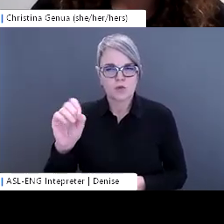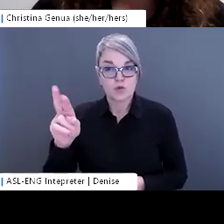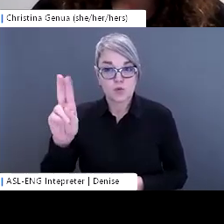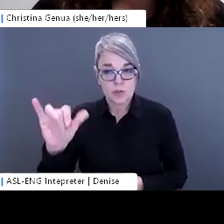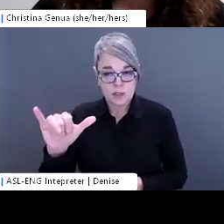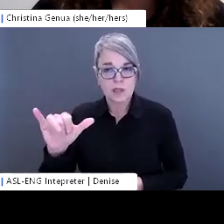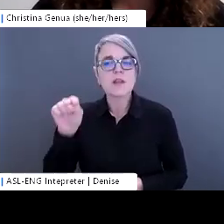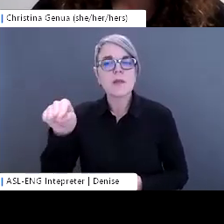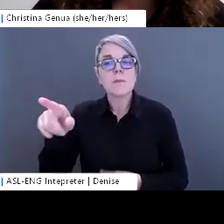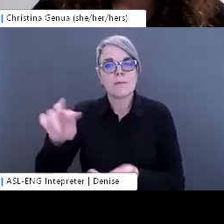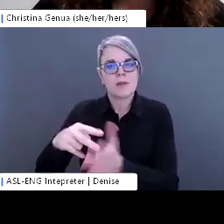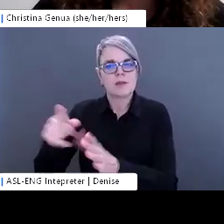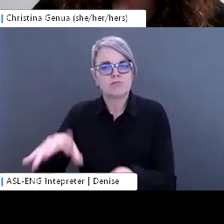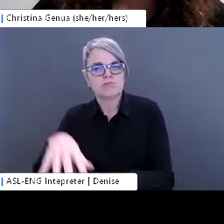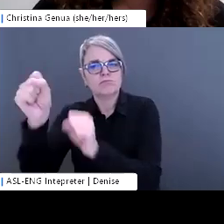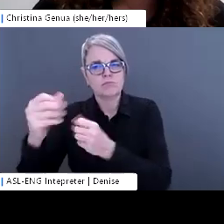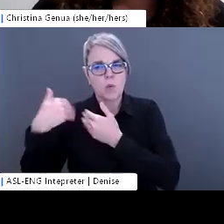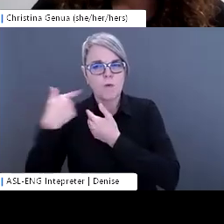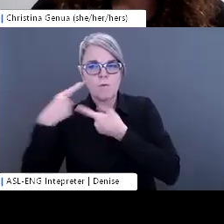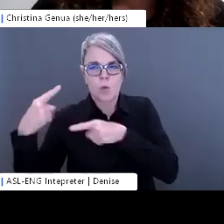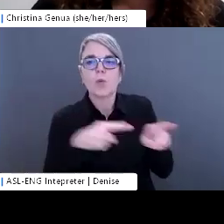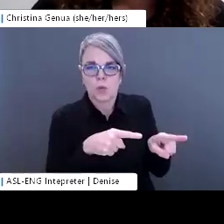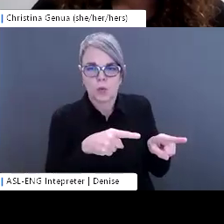So they're acting on your behalf.